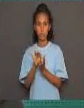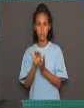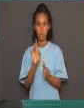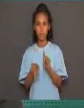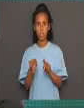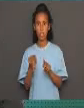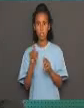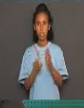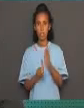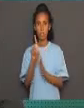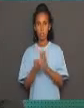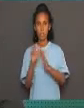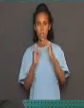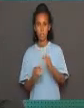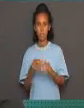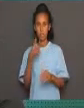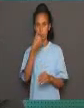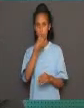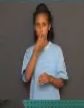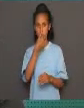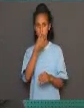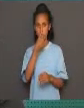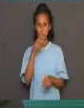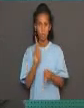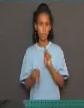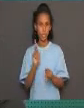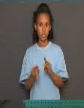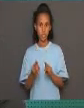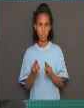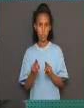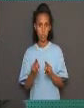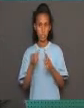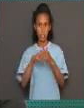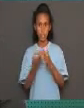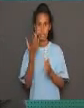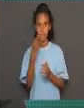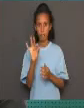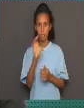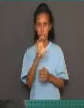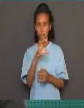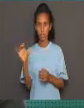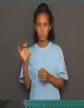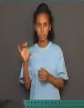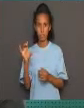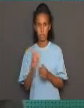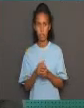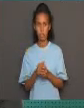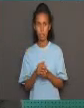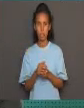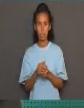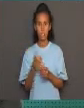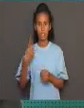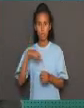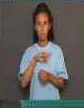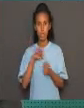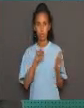growth rates of Ethiopia's population since the 1900s.